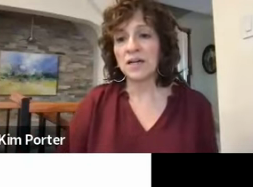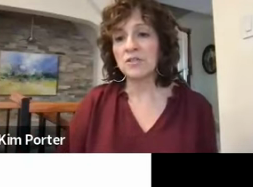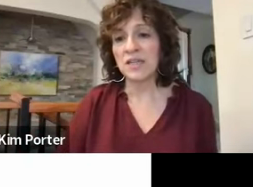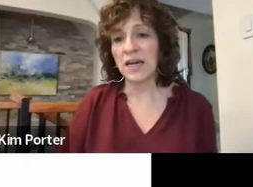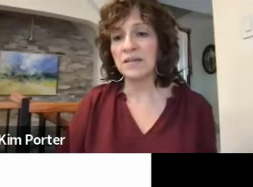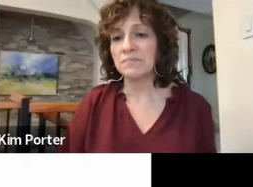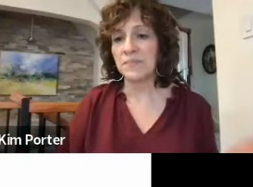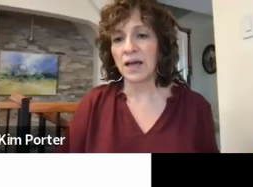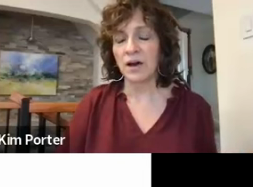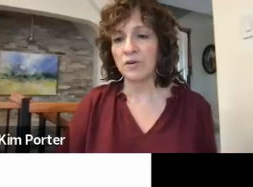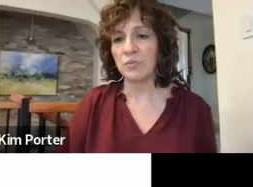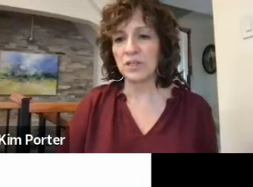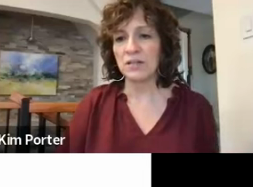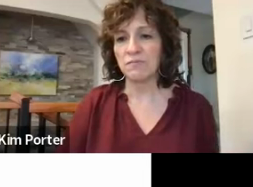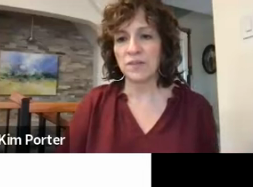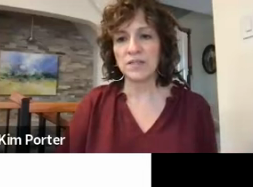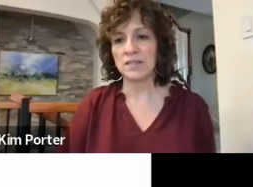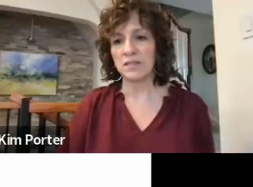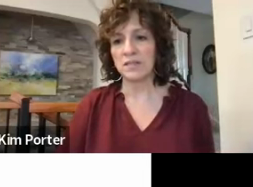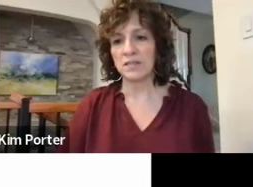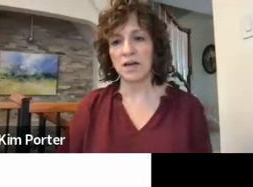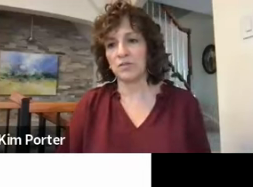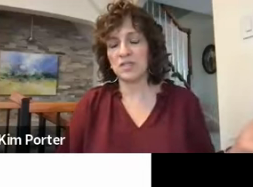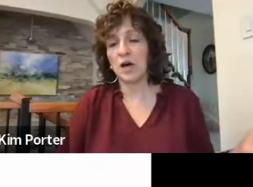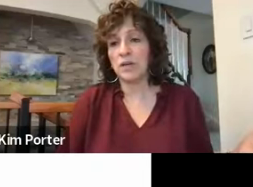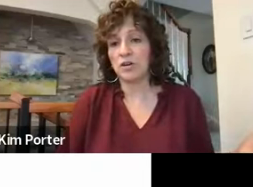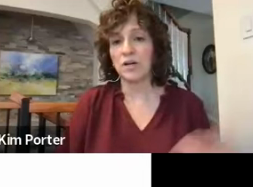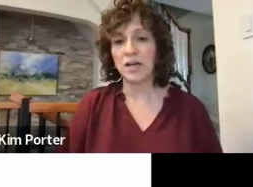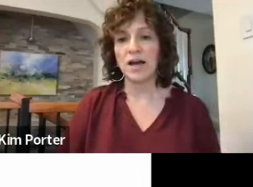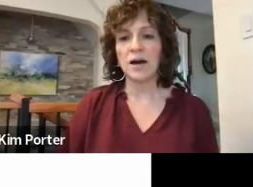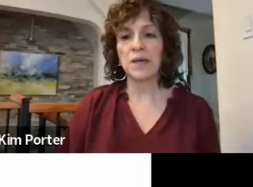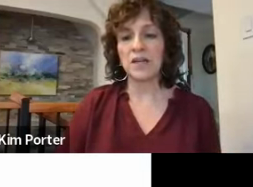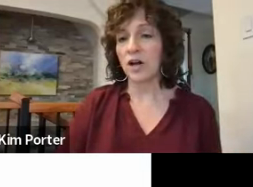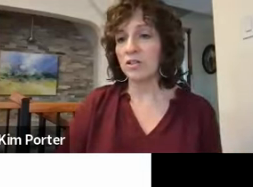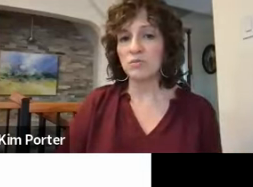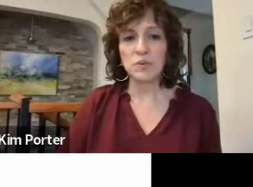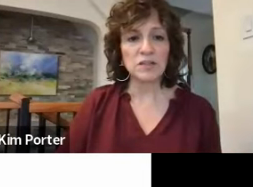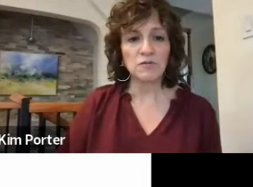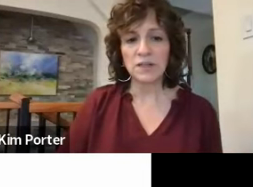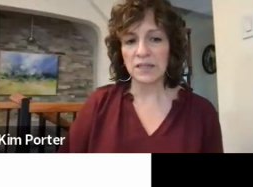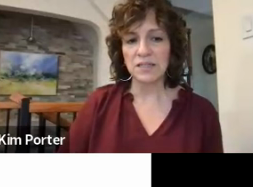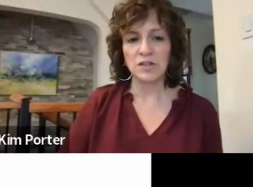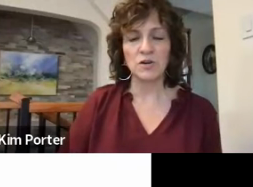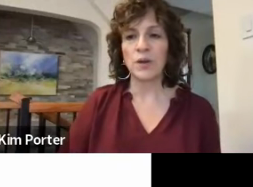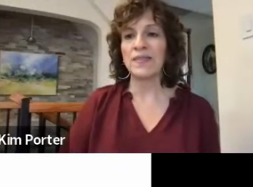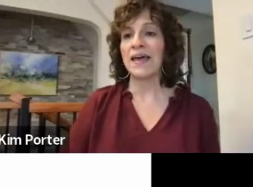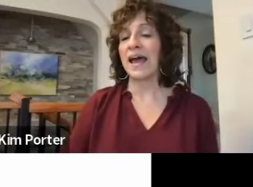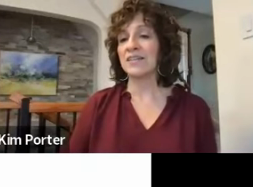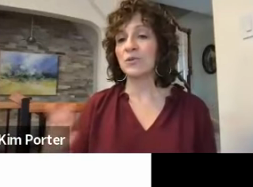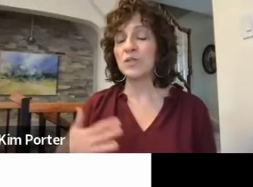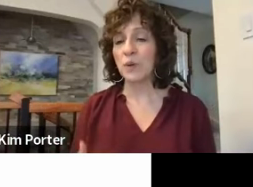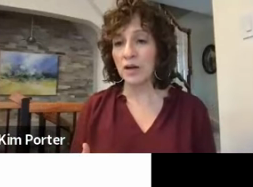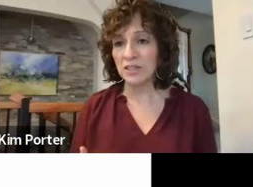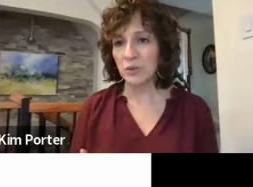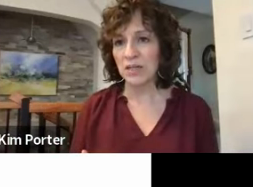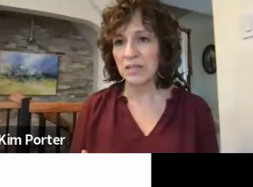help me to understand how you believe this use is helping you, and acknowledge and respect their feelings, you know, and then as